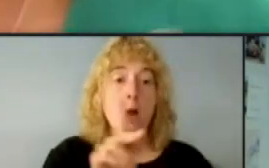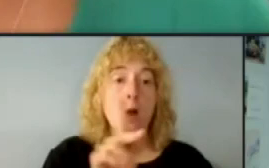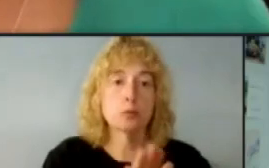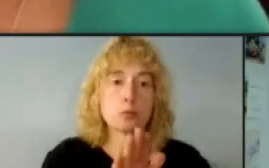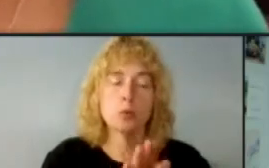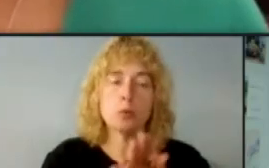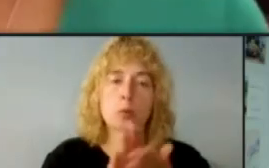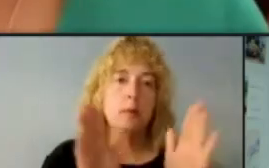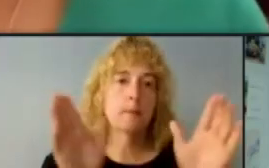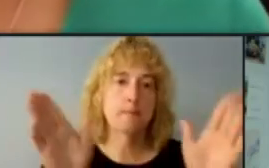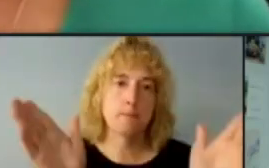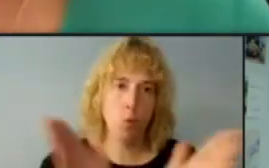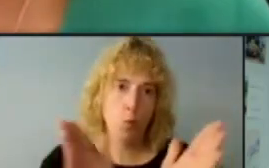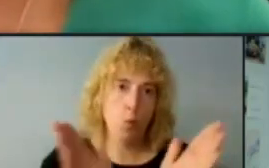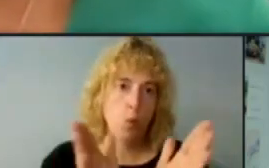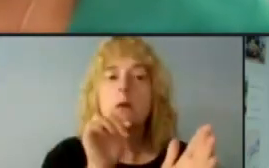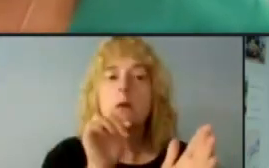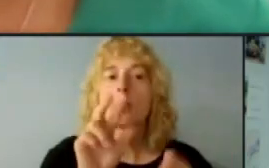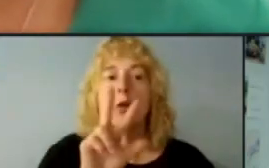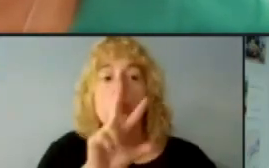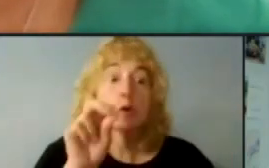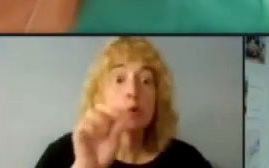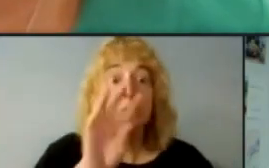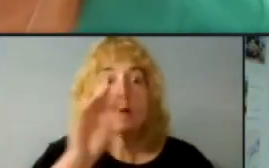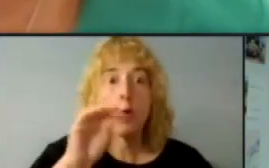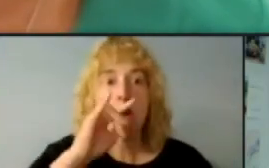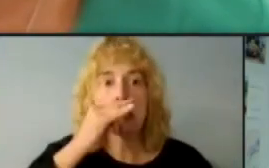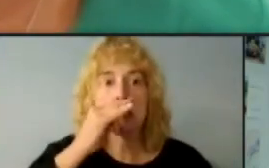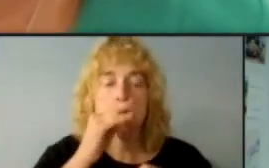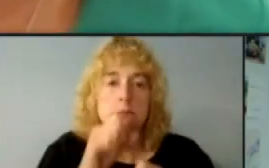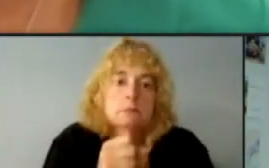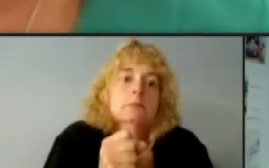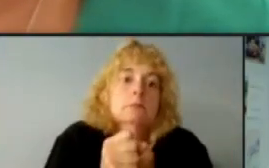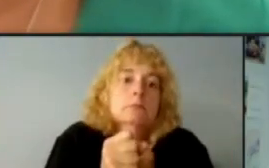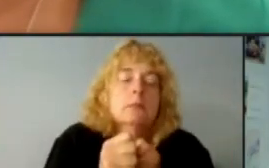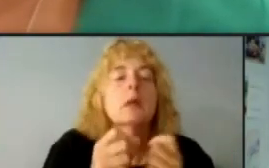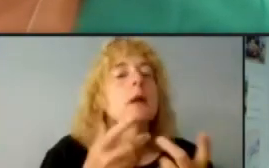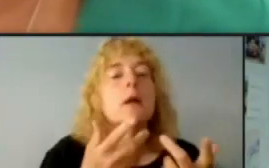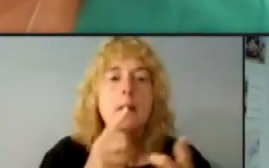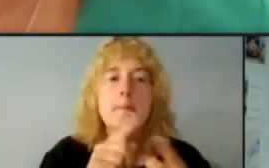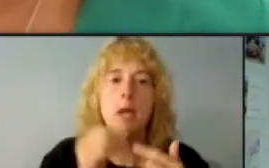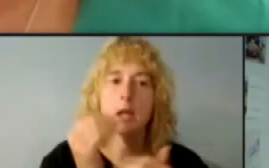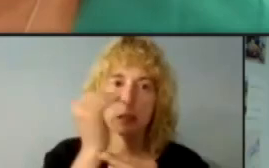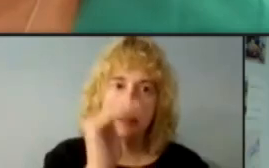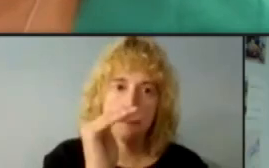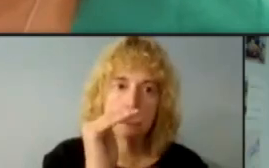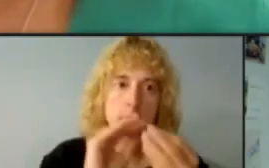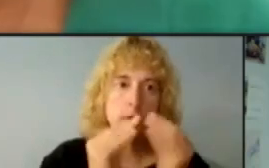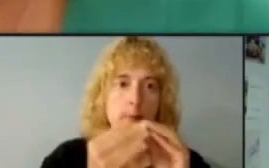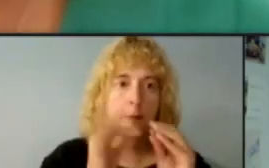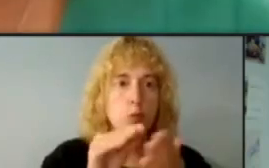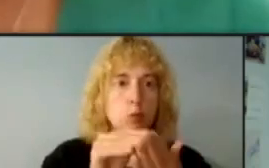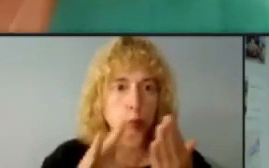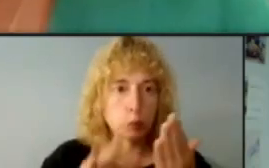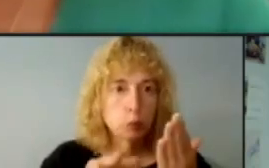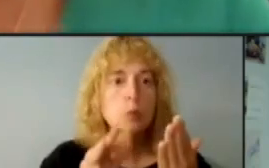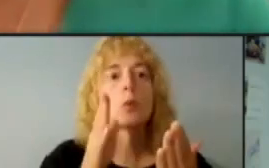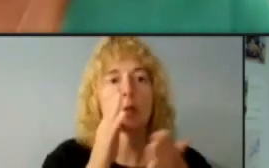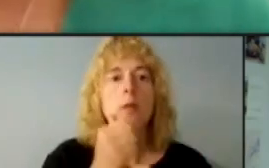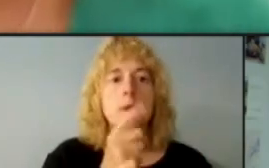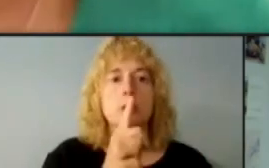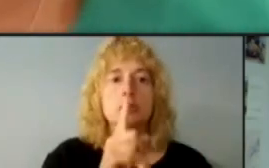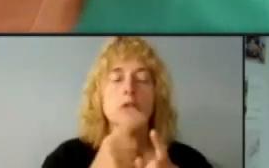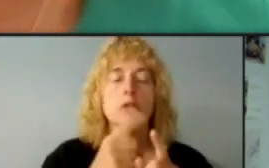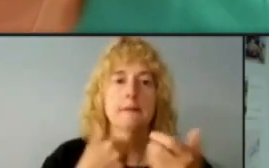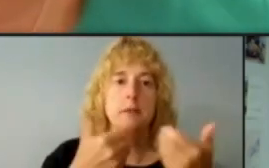be 30, 40 kids packed, but it should be a limited amount of students. And we'll make sure that these students are spaced